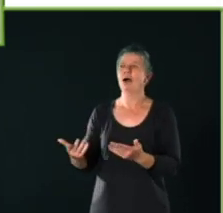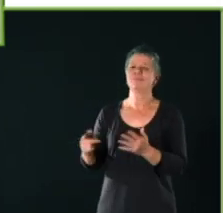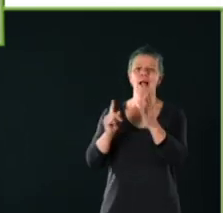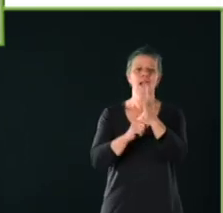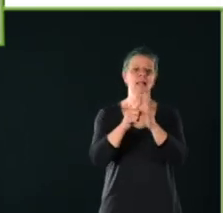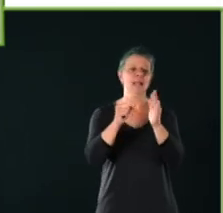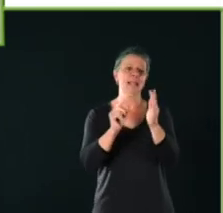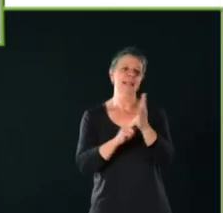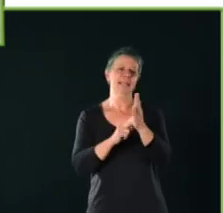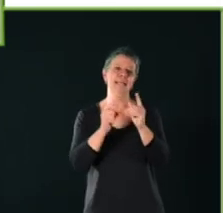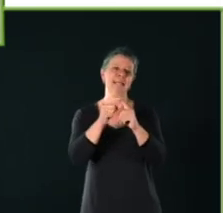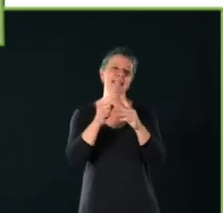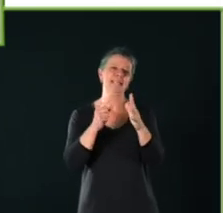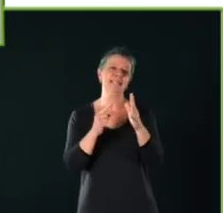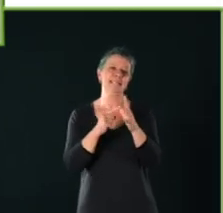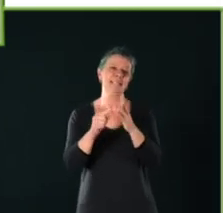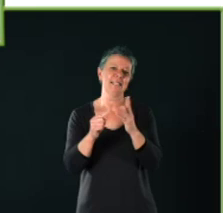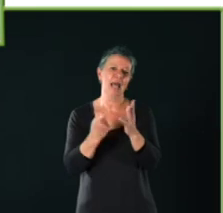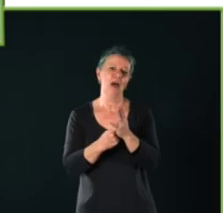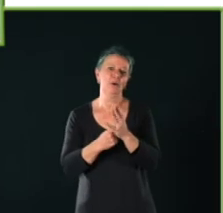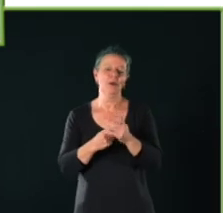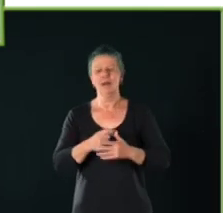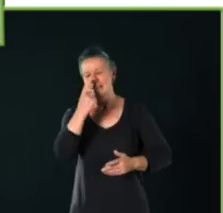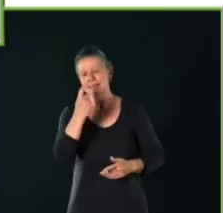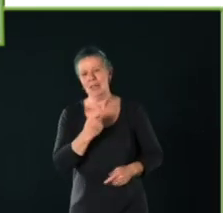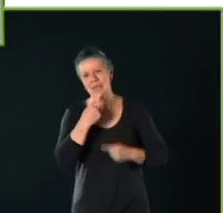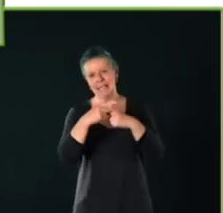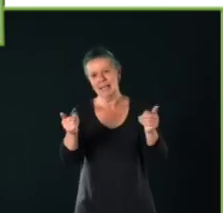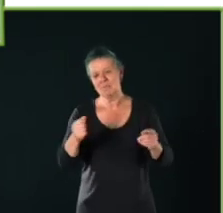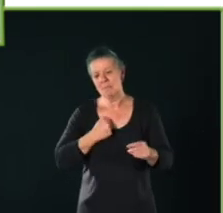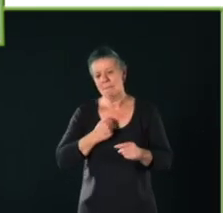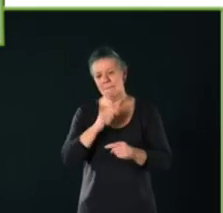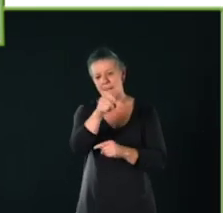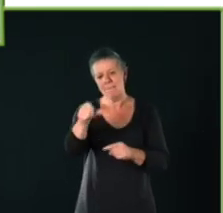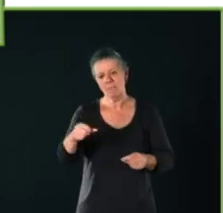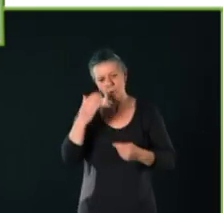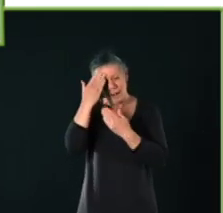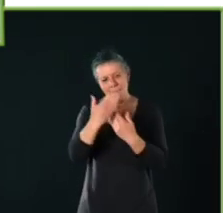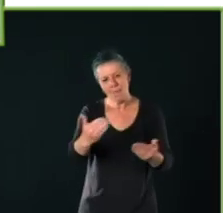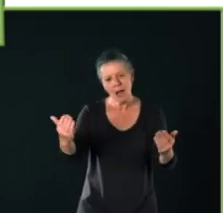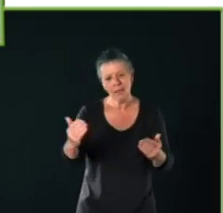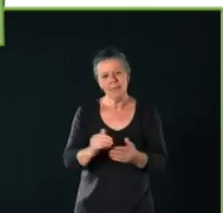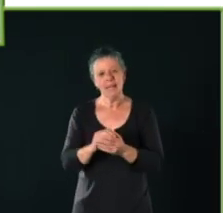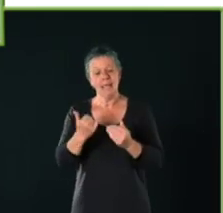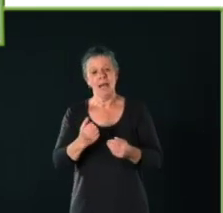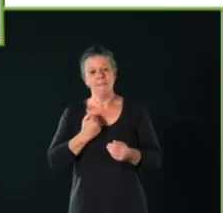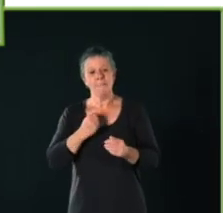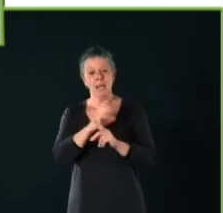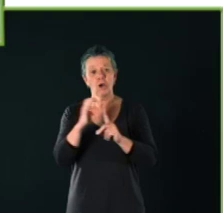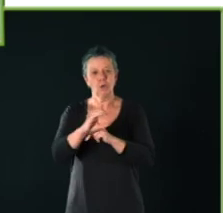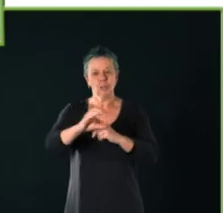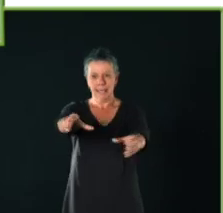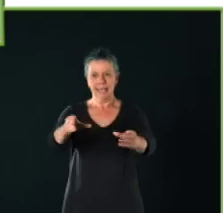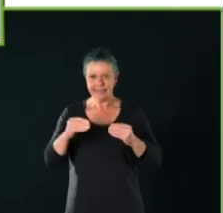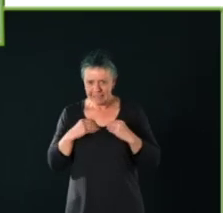right, Lindauer. On a serious note, I admire my people. I've had a renaissance in my culture, and I now